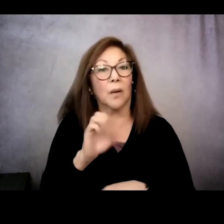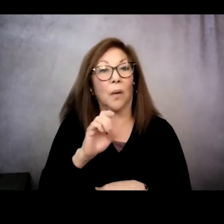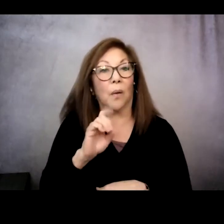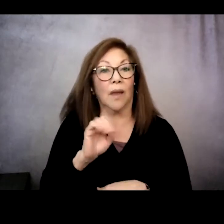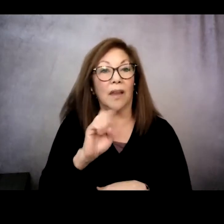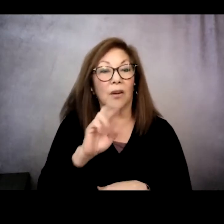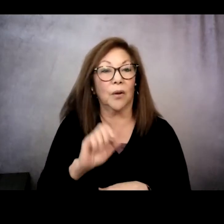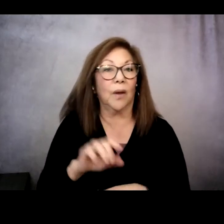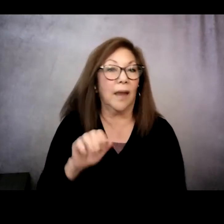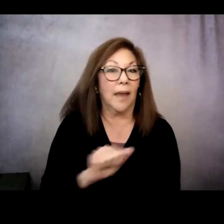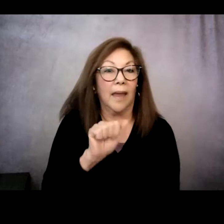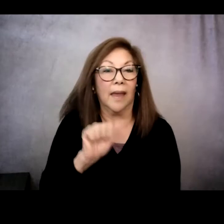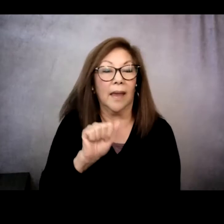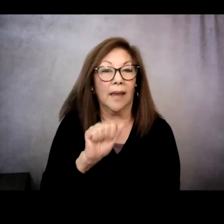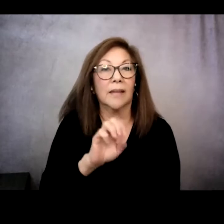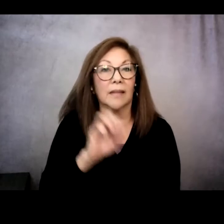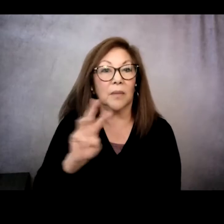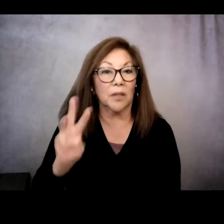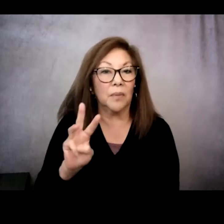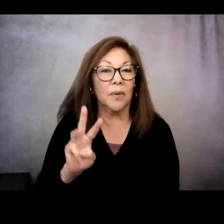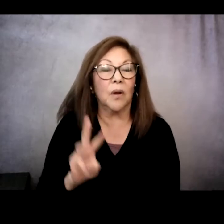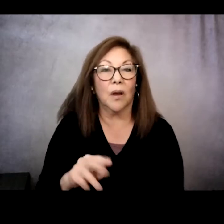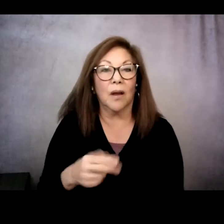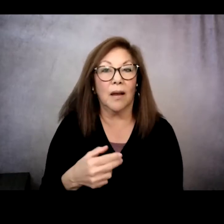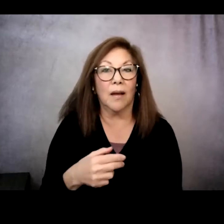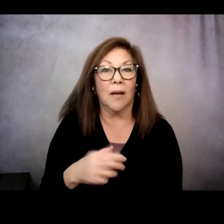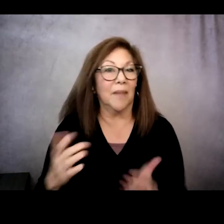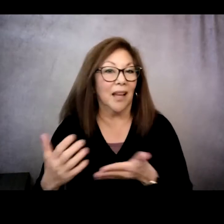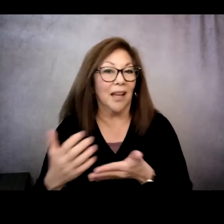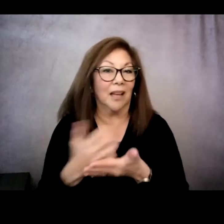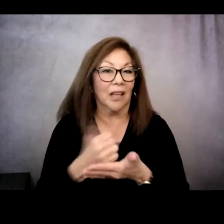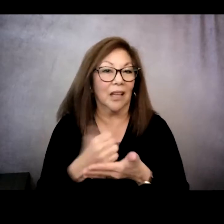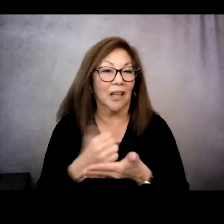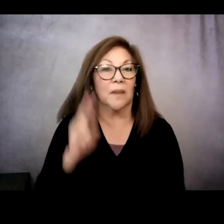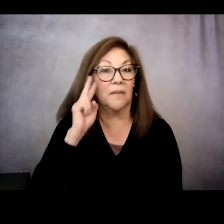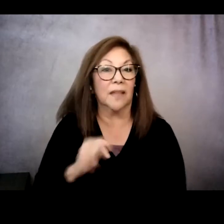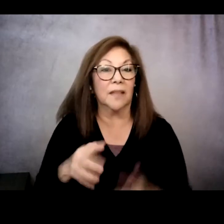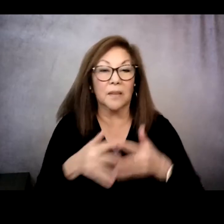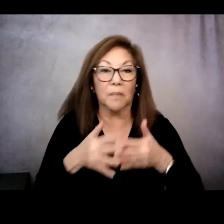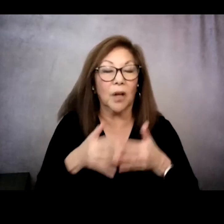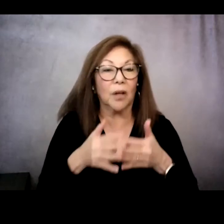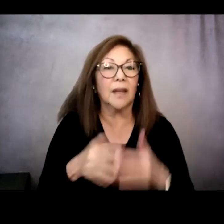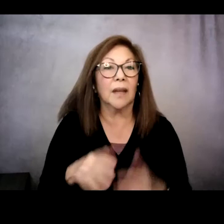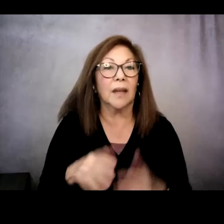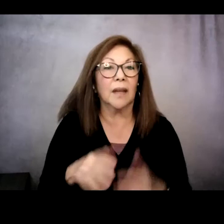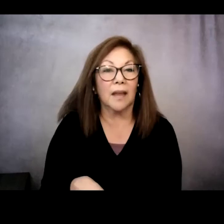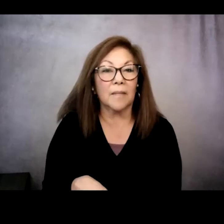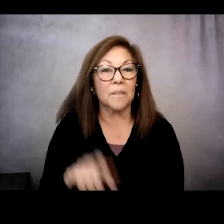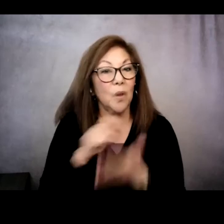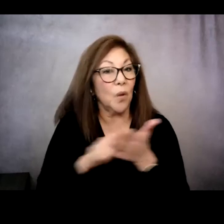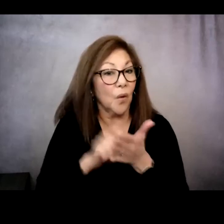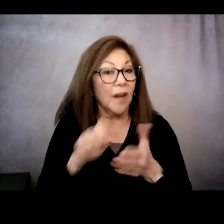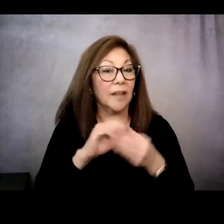of the AAWW anthology Watermark, which is a collection of Vietnamese American poetry and prose, and is being